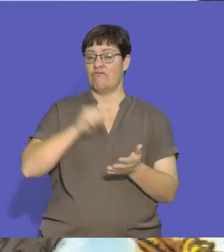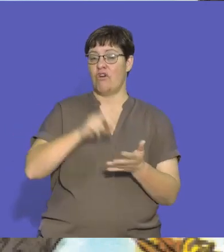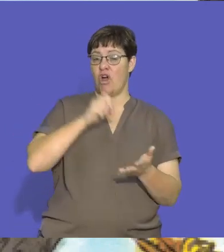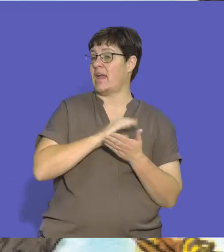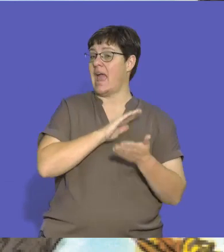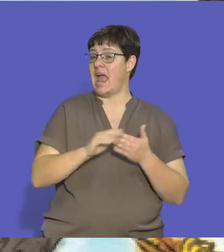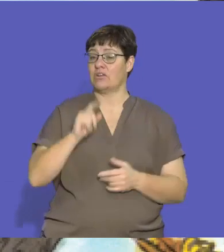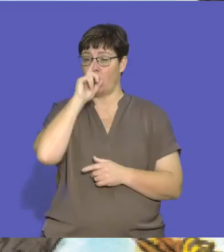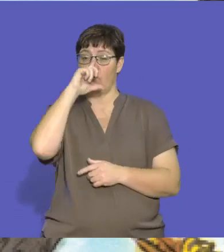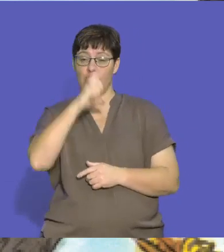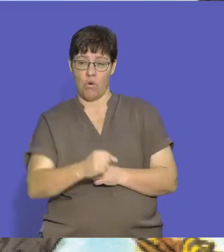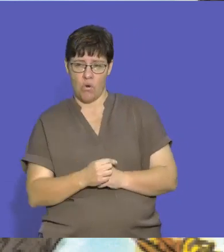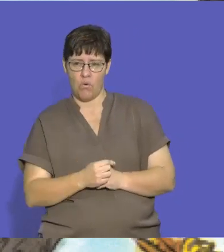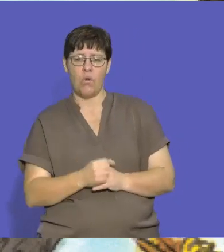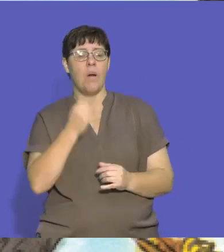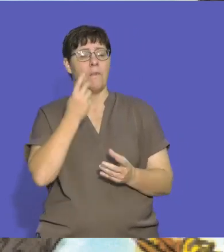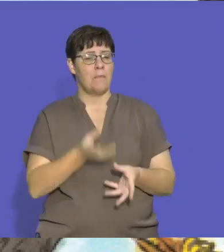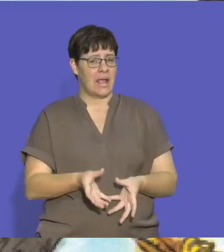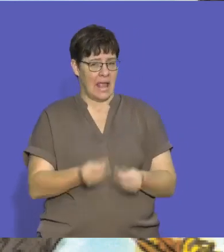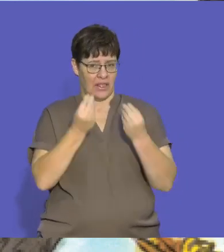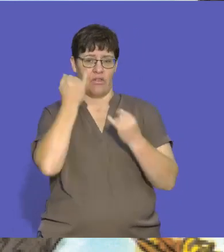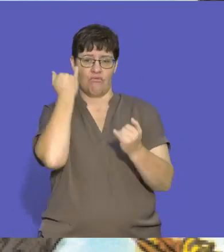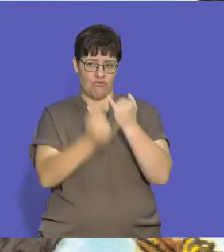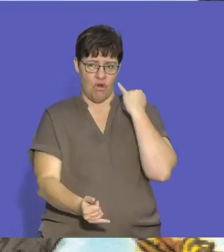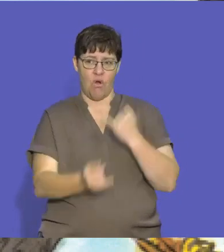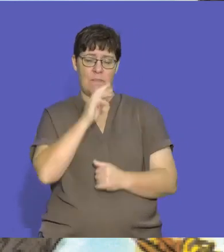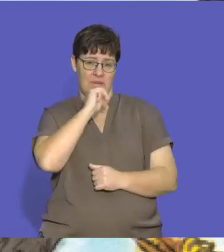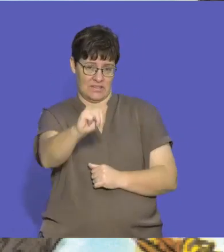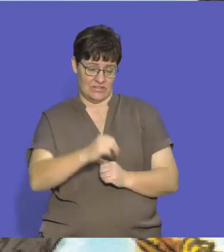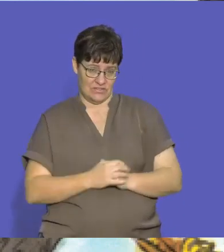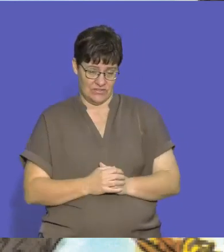Frog and crow get the wrong message.